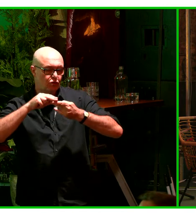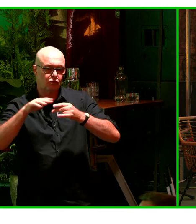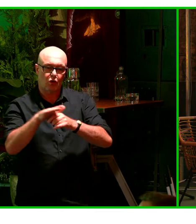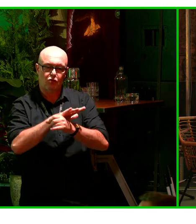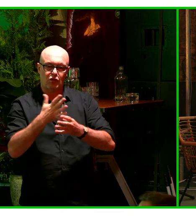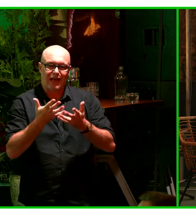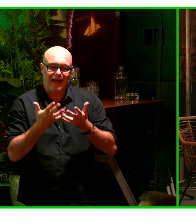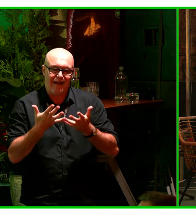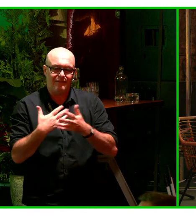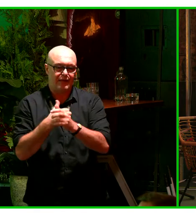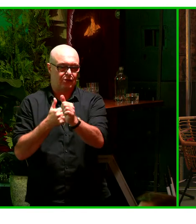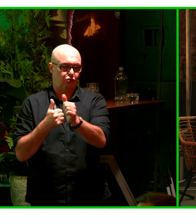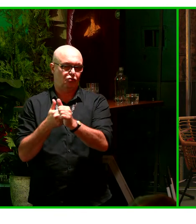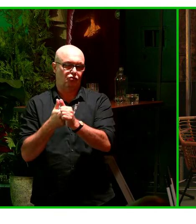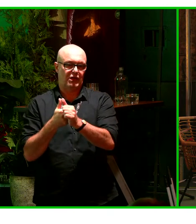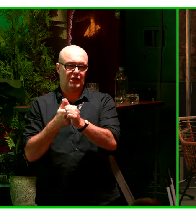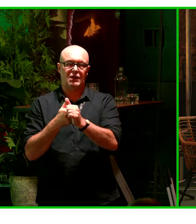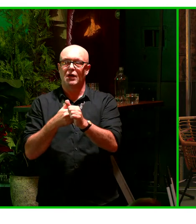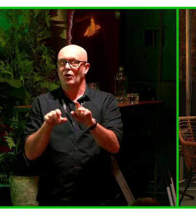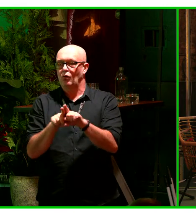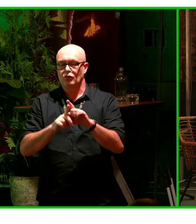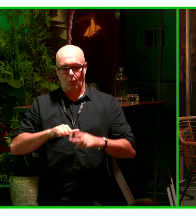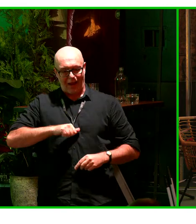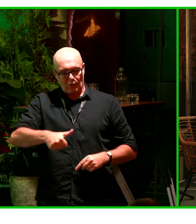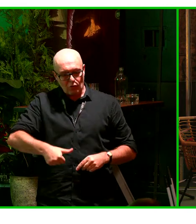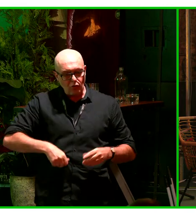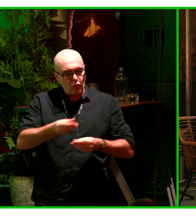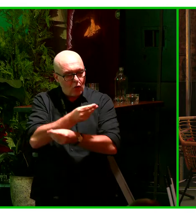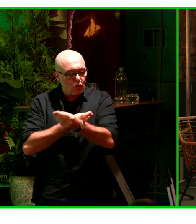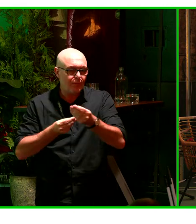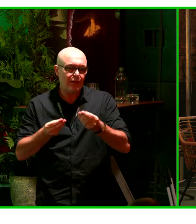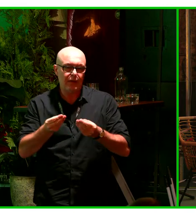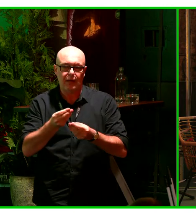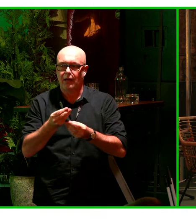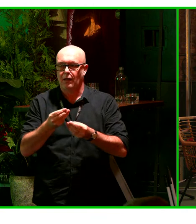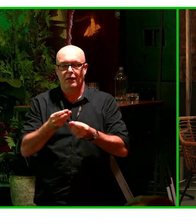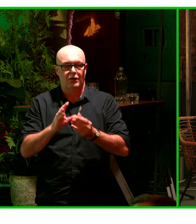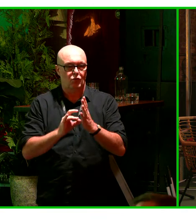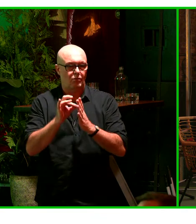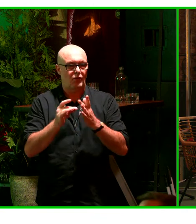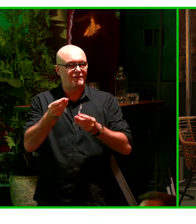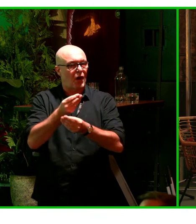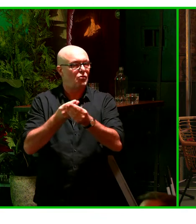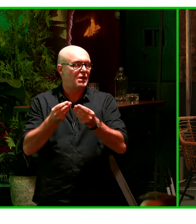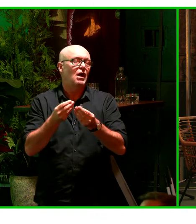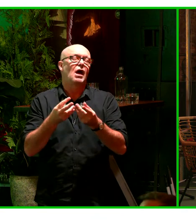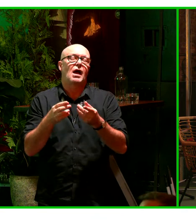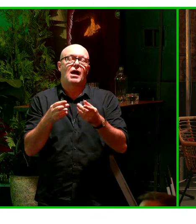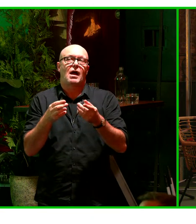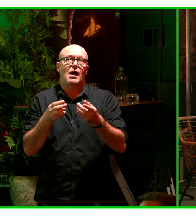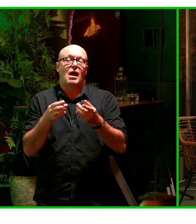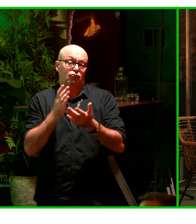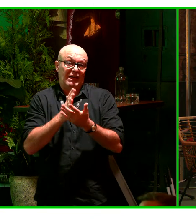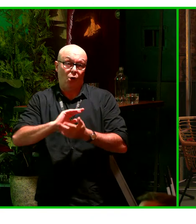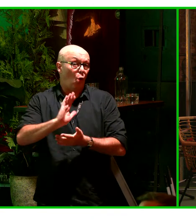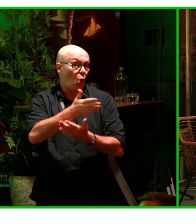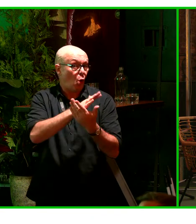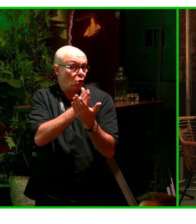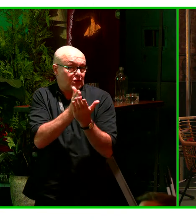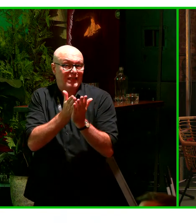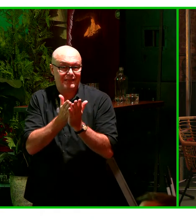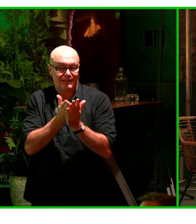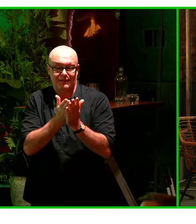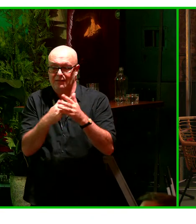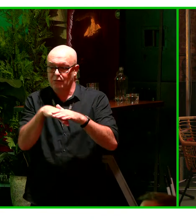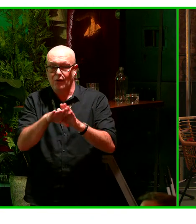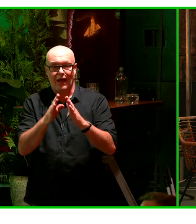our agricultural economy, to our natural environment, as we've already heard, and in all sectors of our economy, including housing and transport as